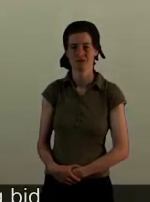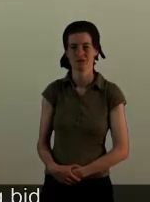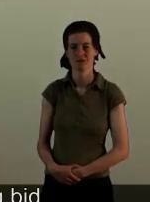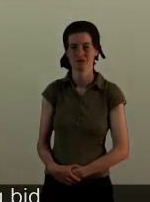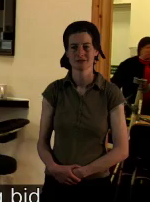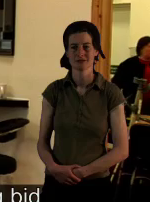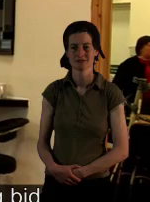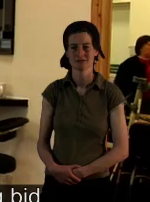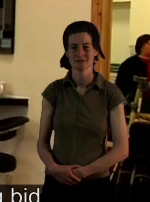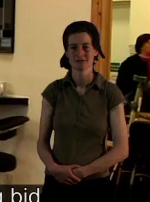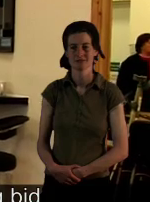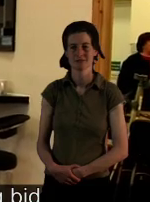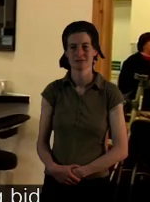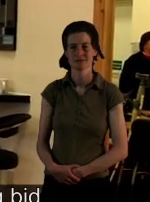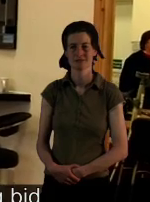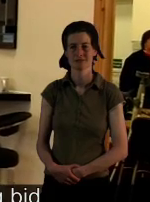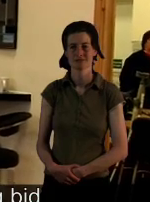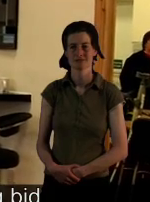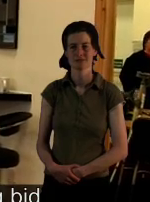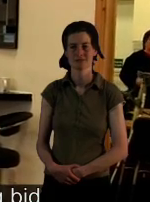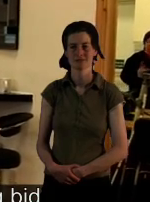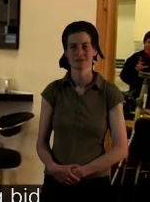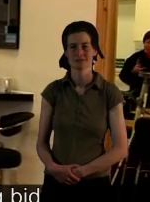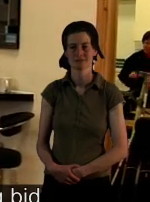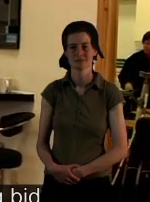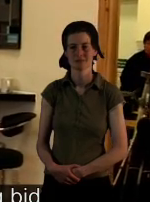and how to make sure the